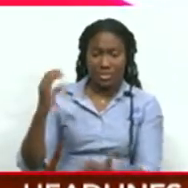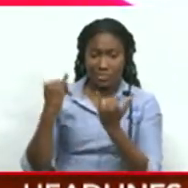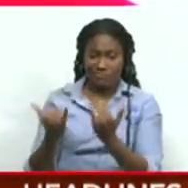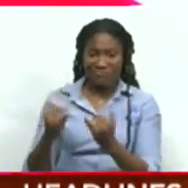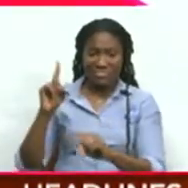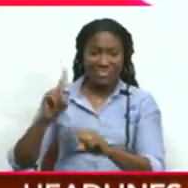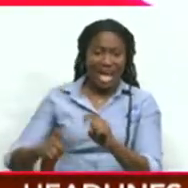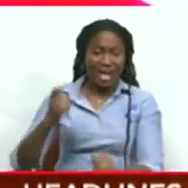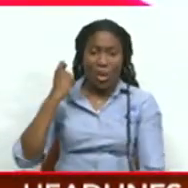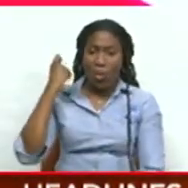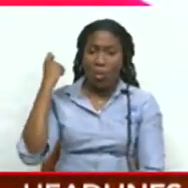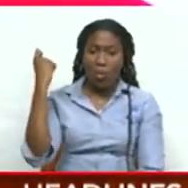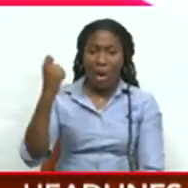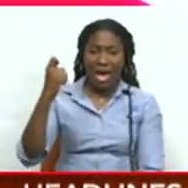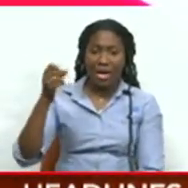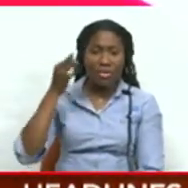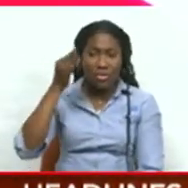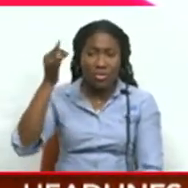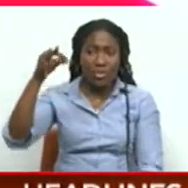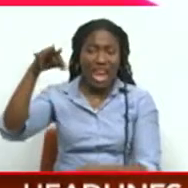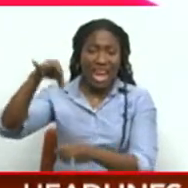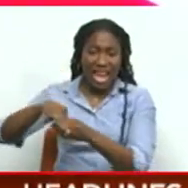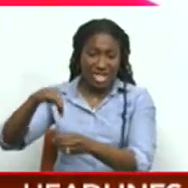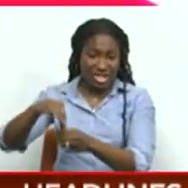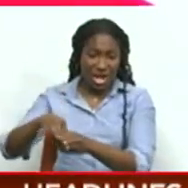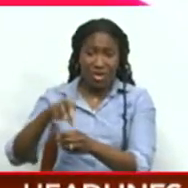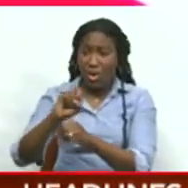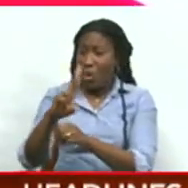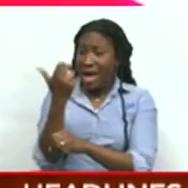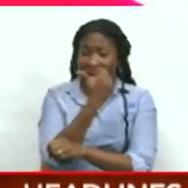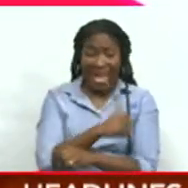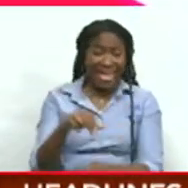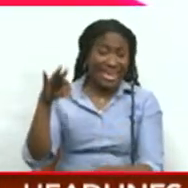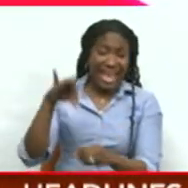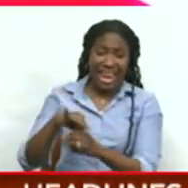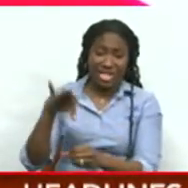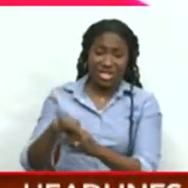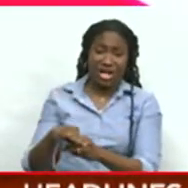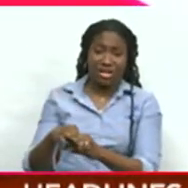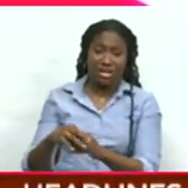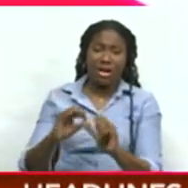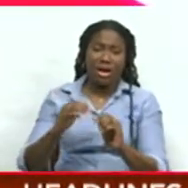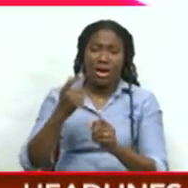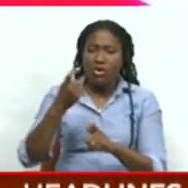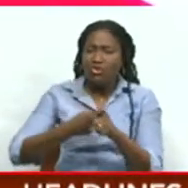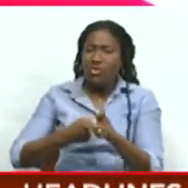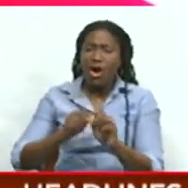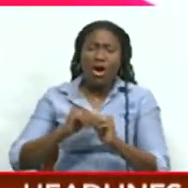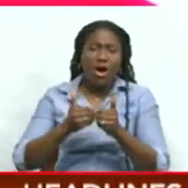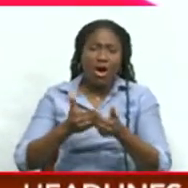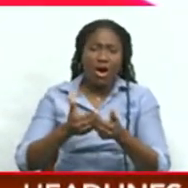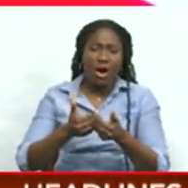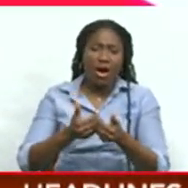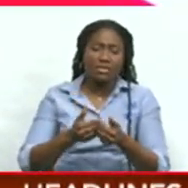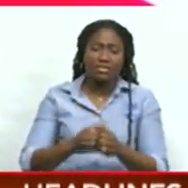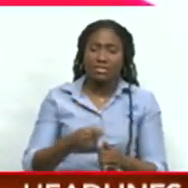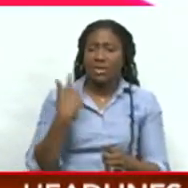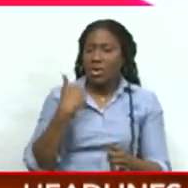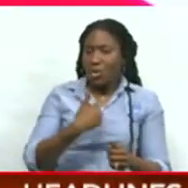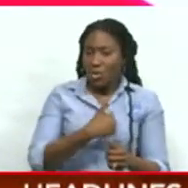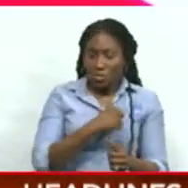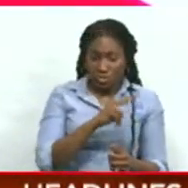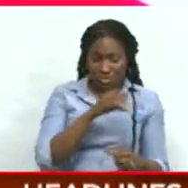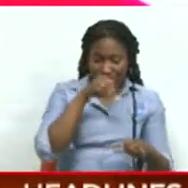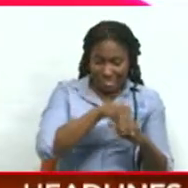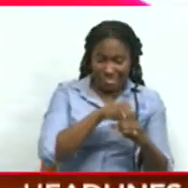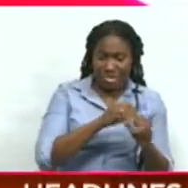next elections or any elections stems from the continued failure of the